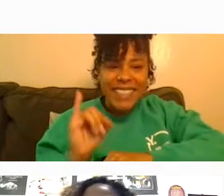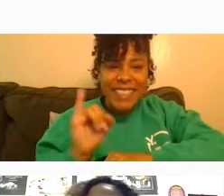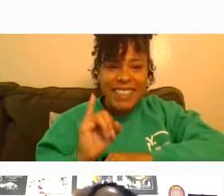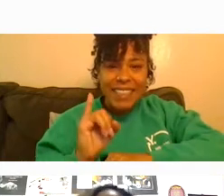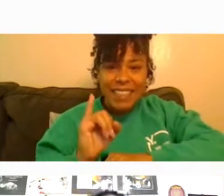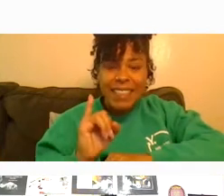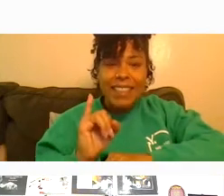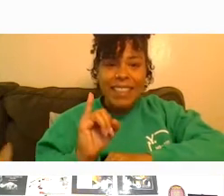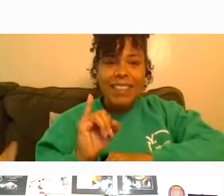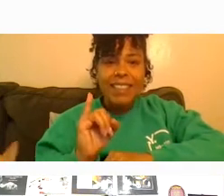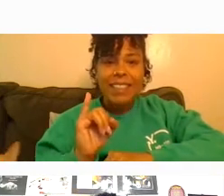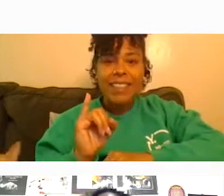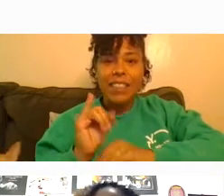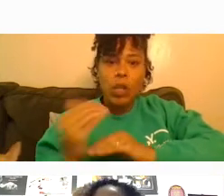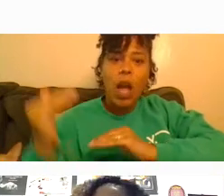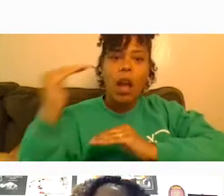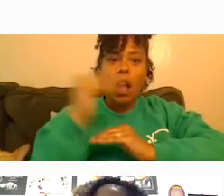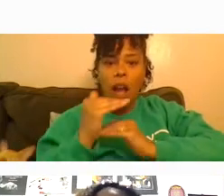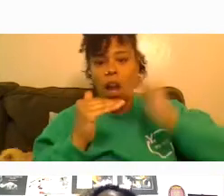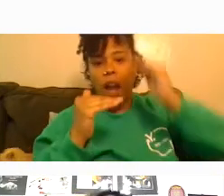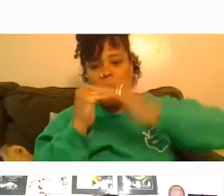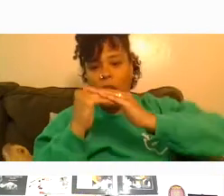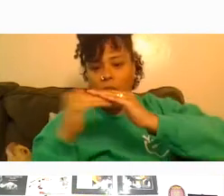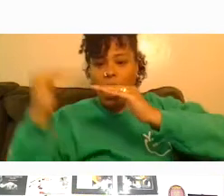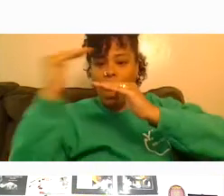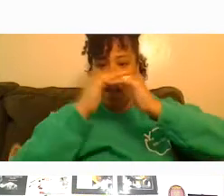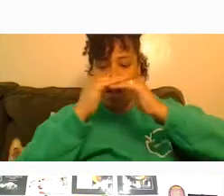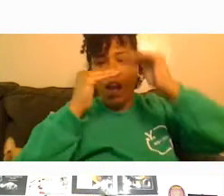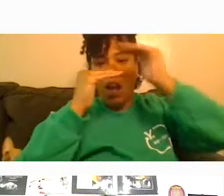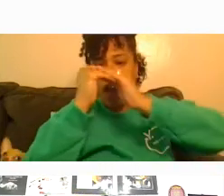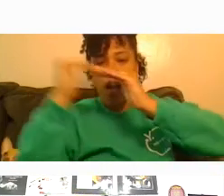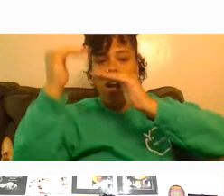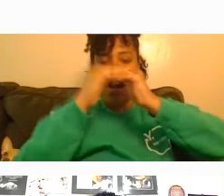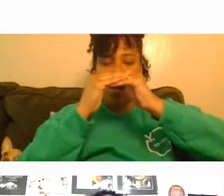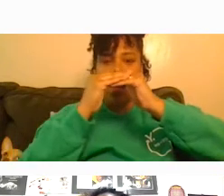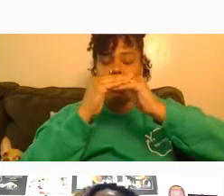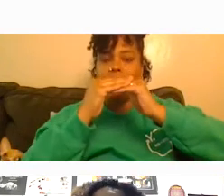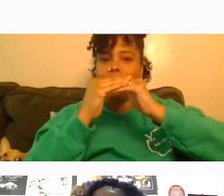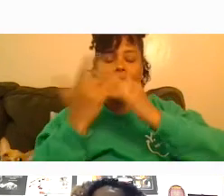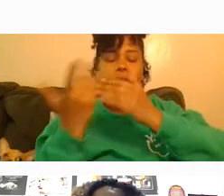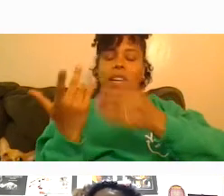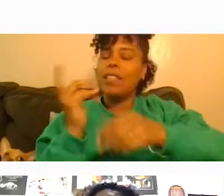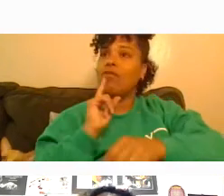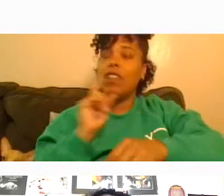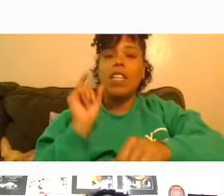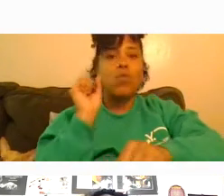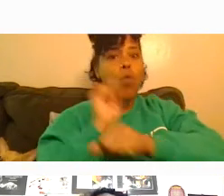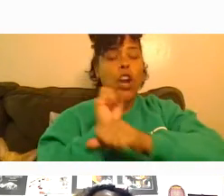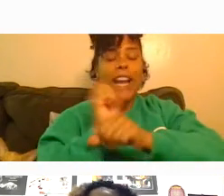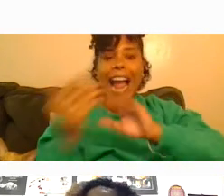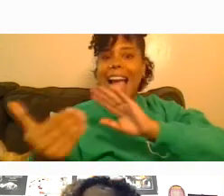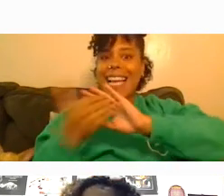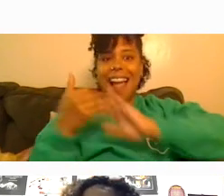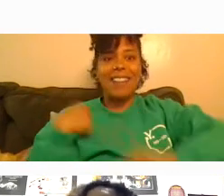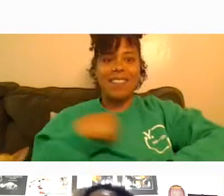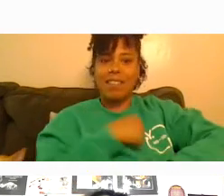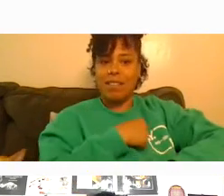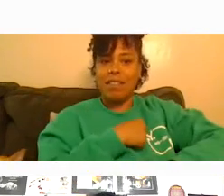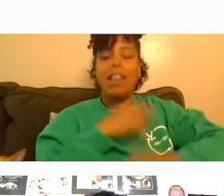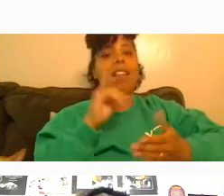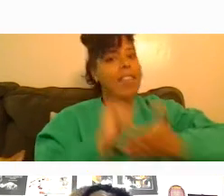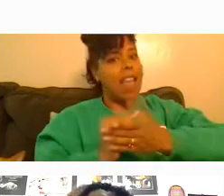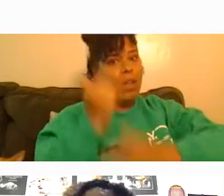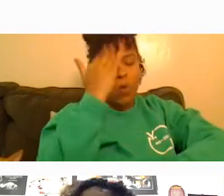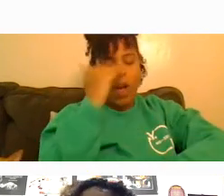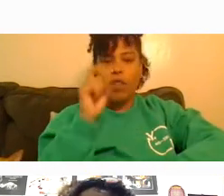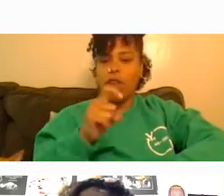we're having the rules of the money game work against us as opposed to for us. So we need to eliminate debt. See, that's step 2. Remember, I